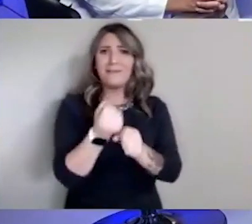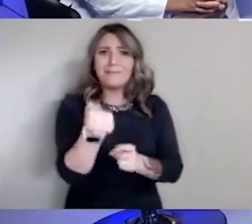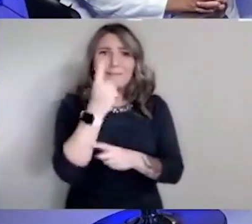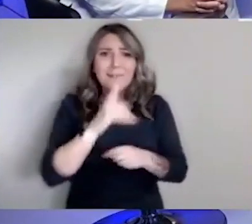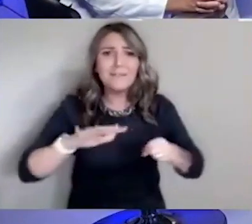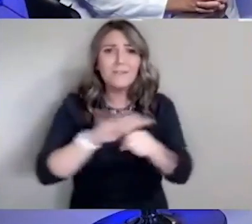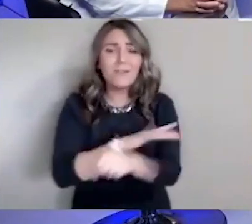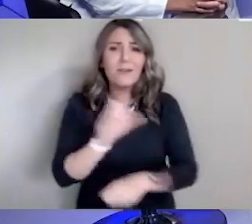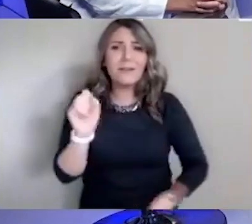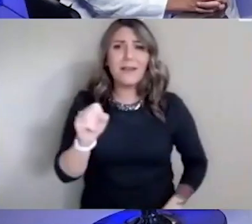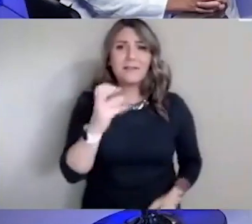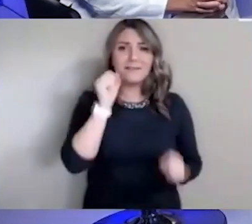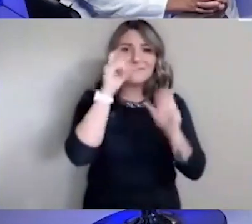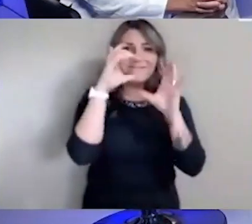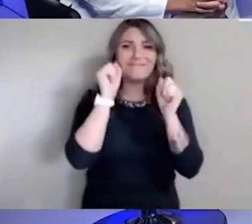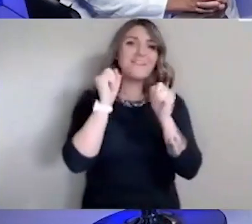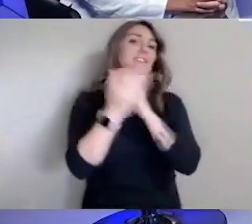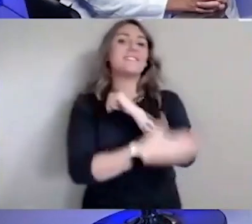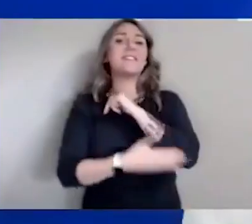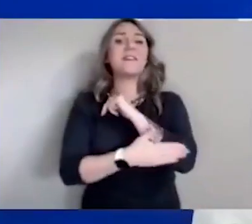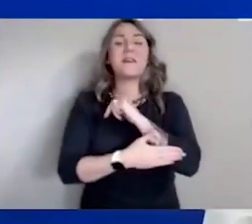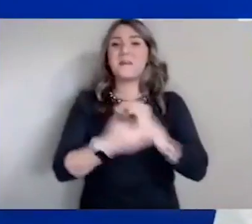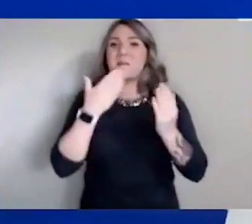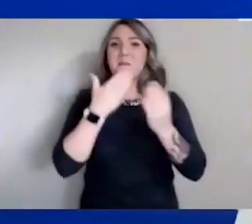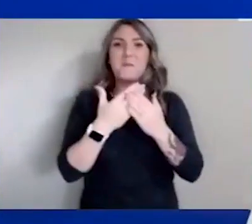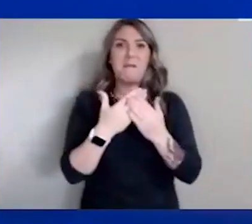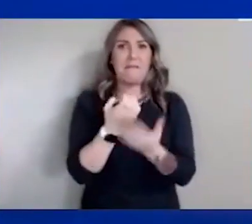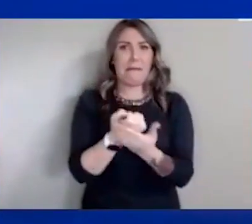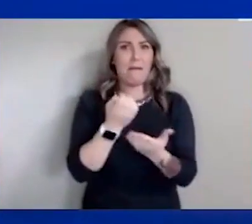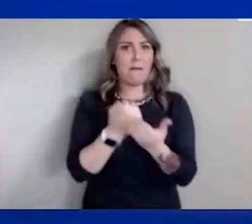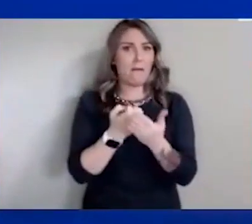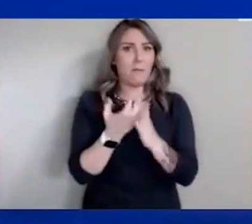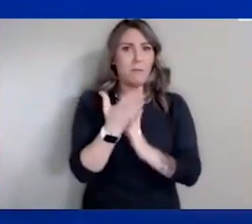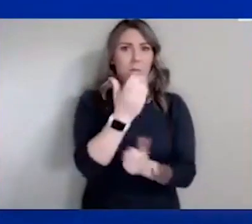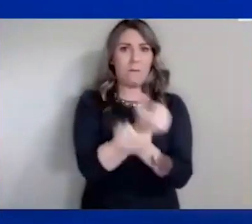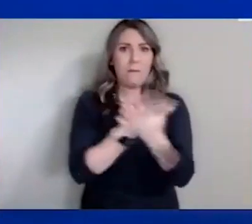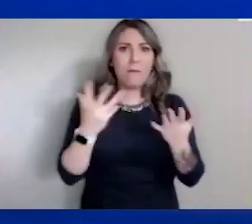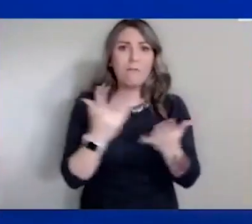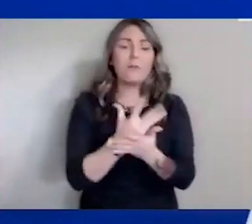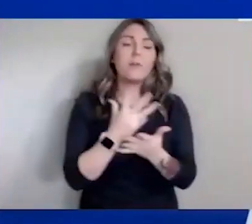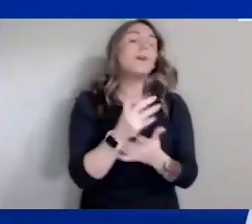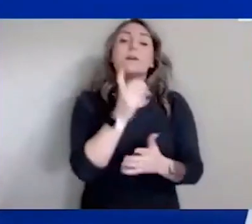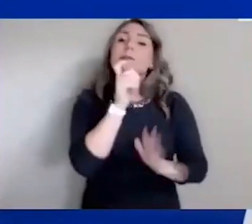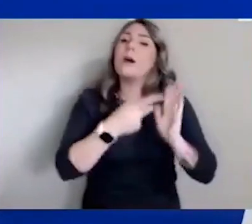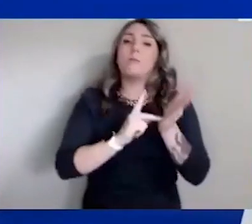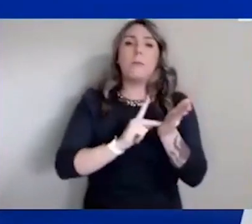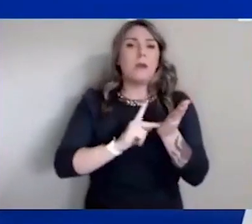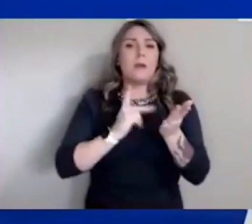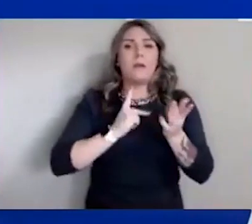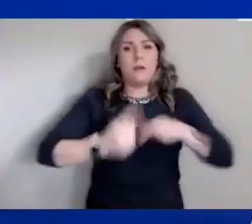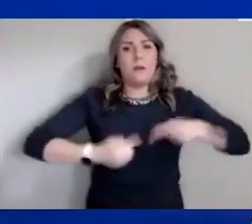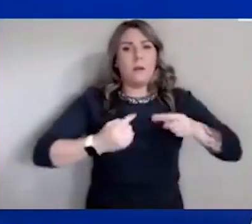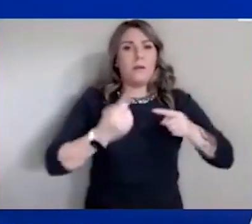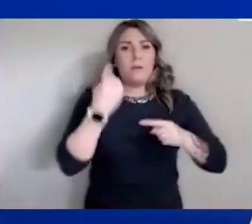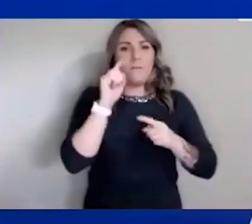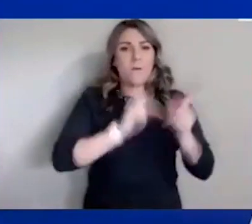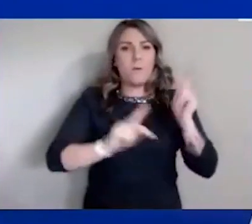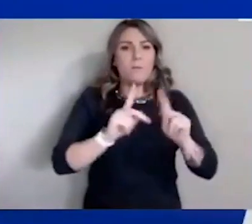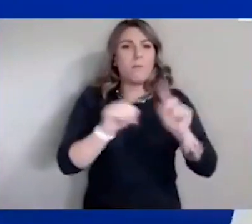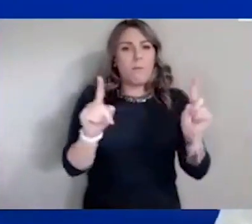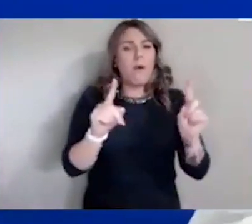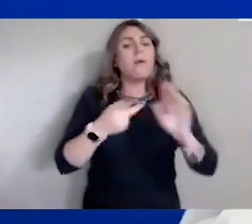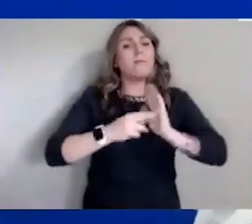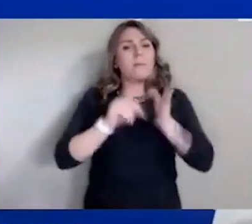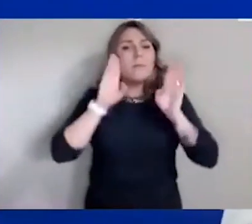county has done as well as it has economically through this. And that doesn't mean that there hasn't been hardship for individual people, but it does mean we had to focus on,